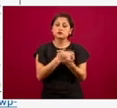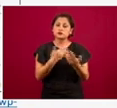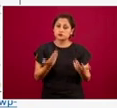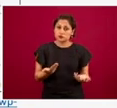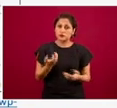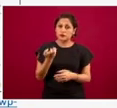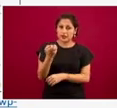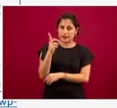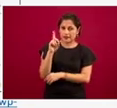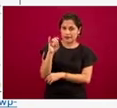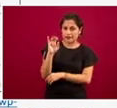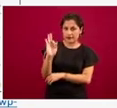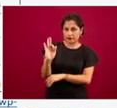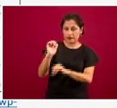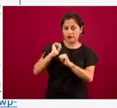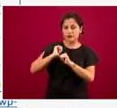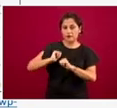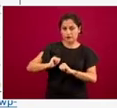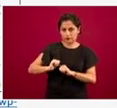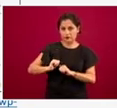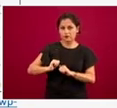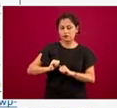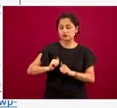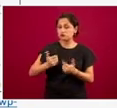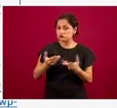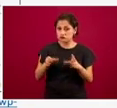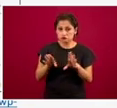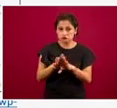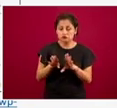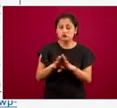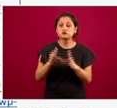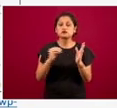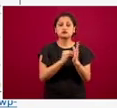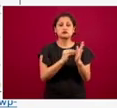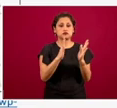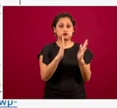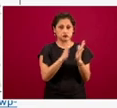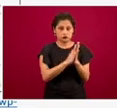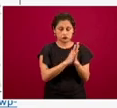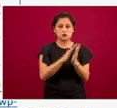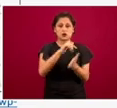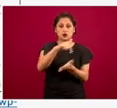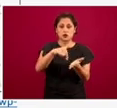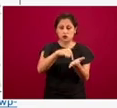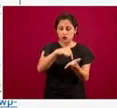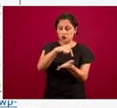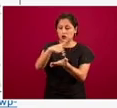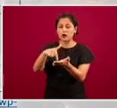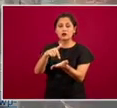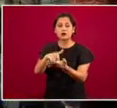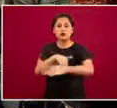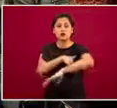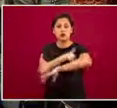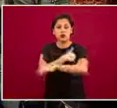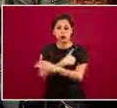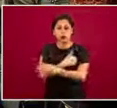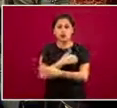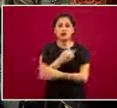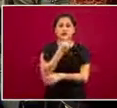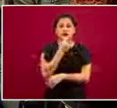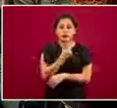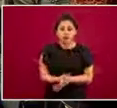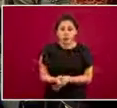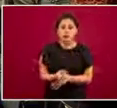facilities regarding the COVID-19 pandemic. They of course cover some